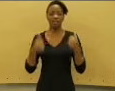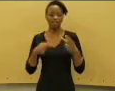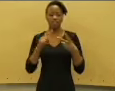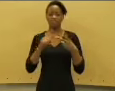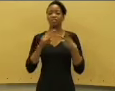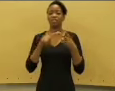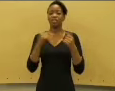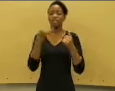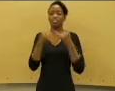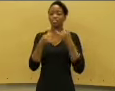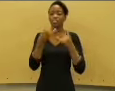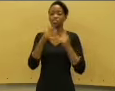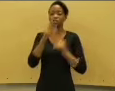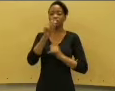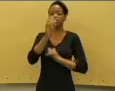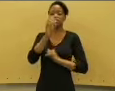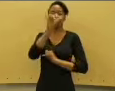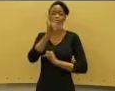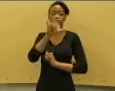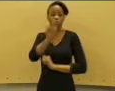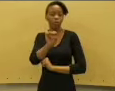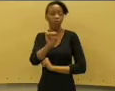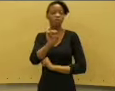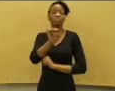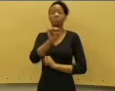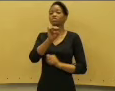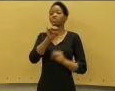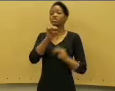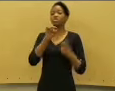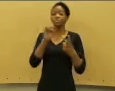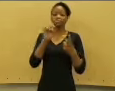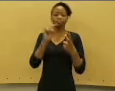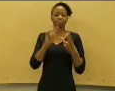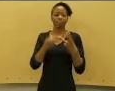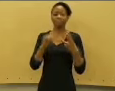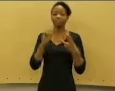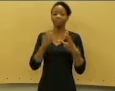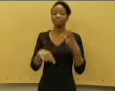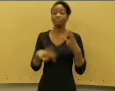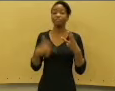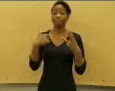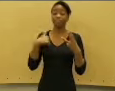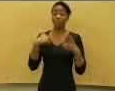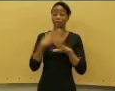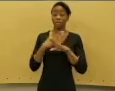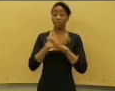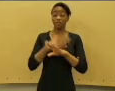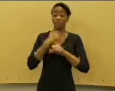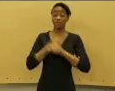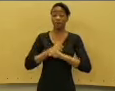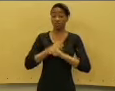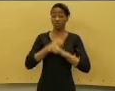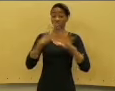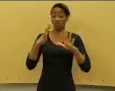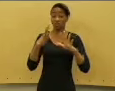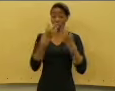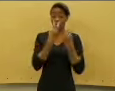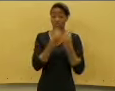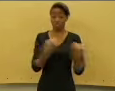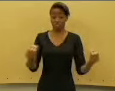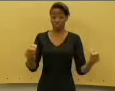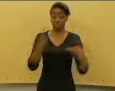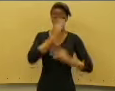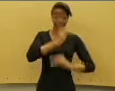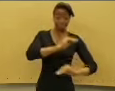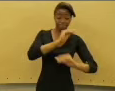aids, and I've asked that before I can start talking to young people about sexual